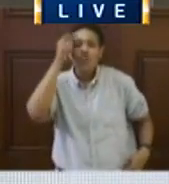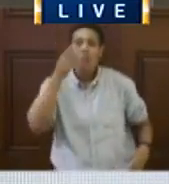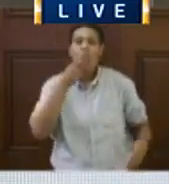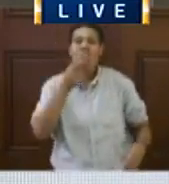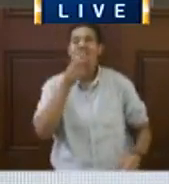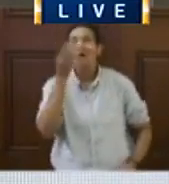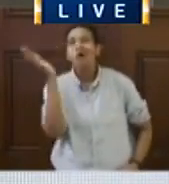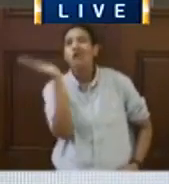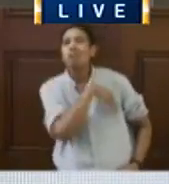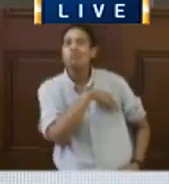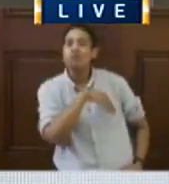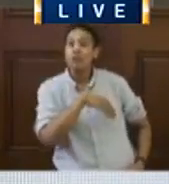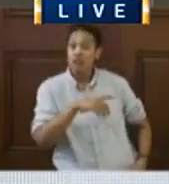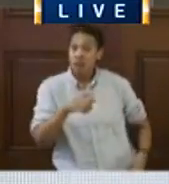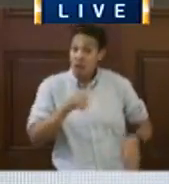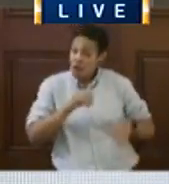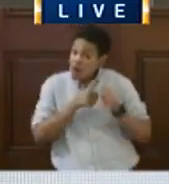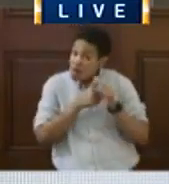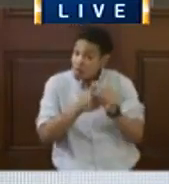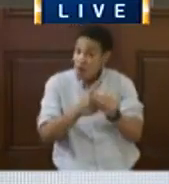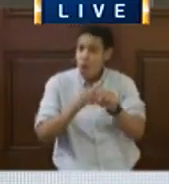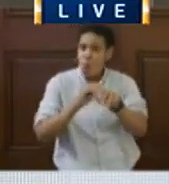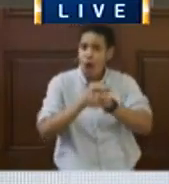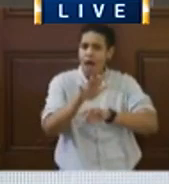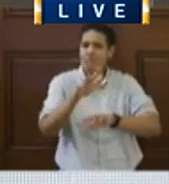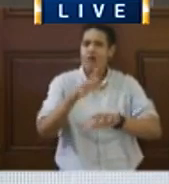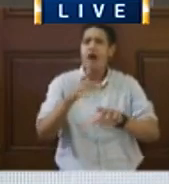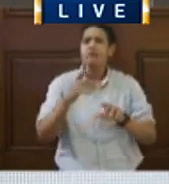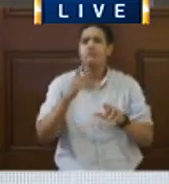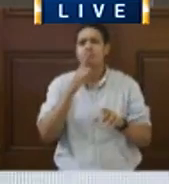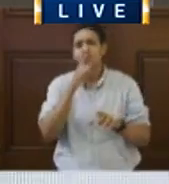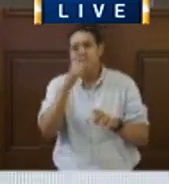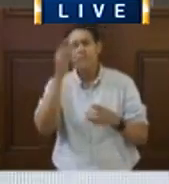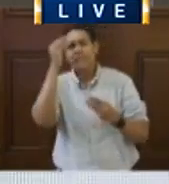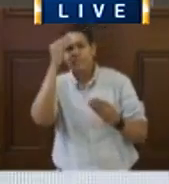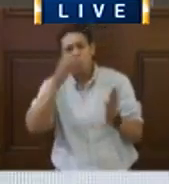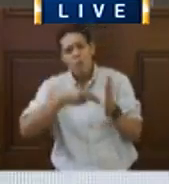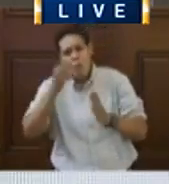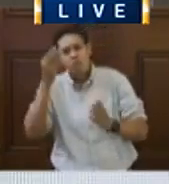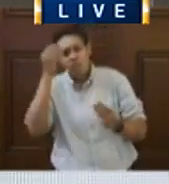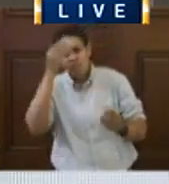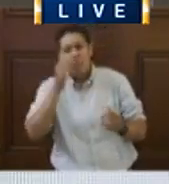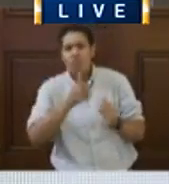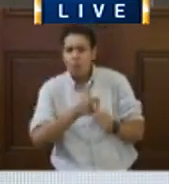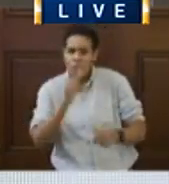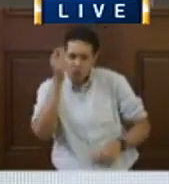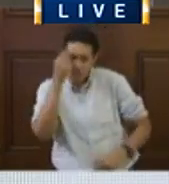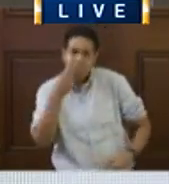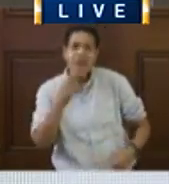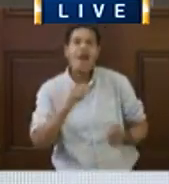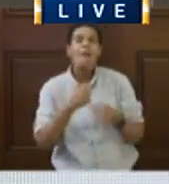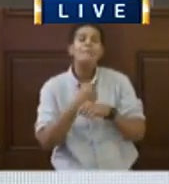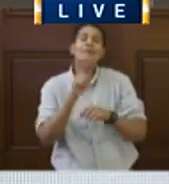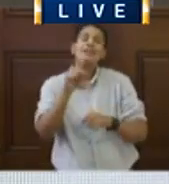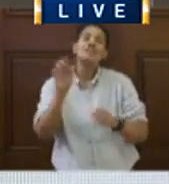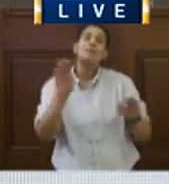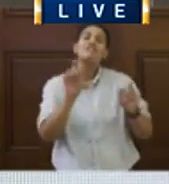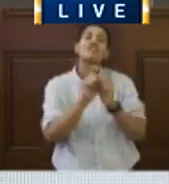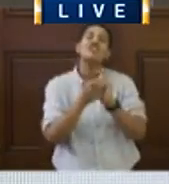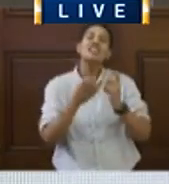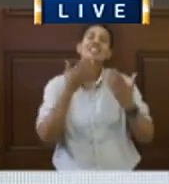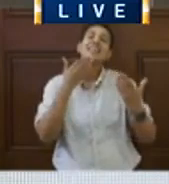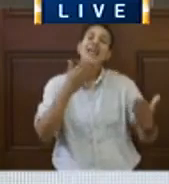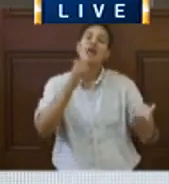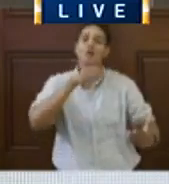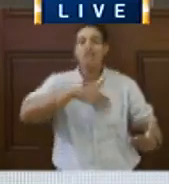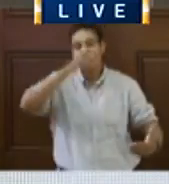the advice that is given from credible sources, and make the necessary behavior change. Thank you, ladies and gentlemen. We will